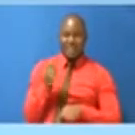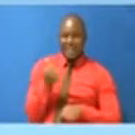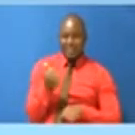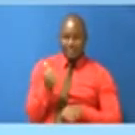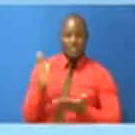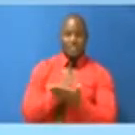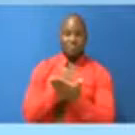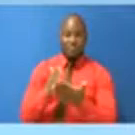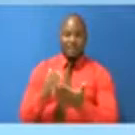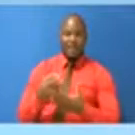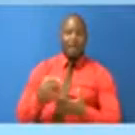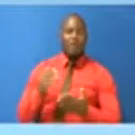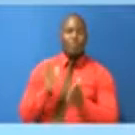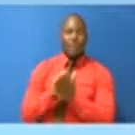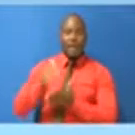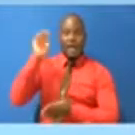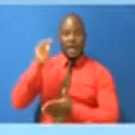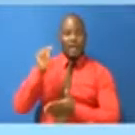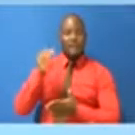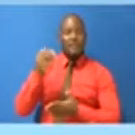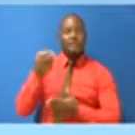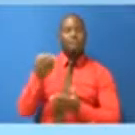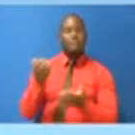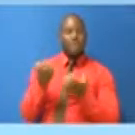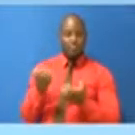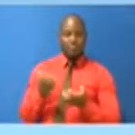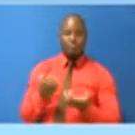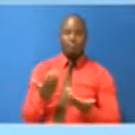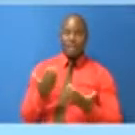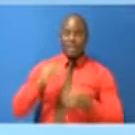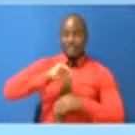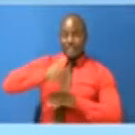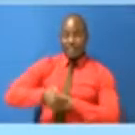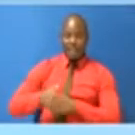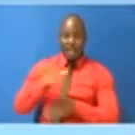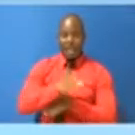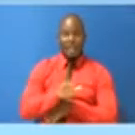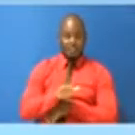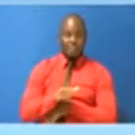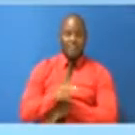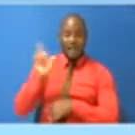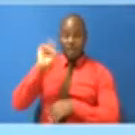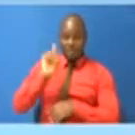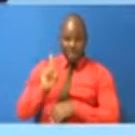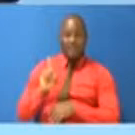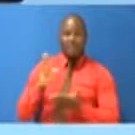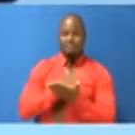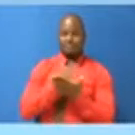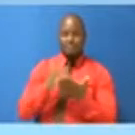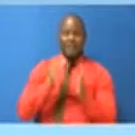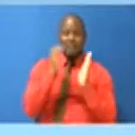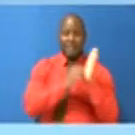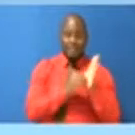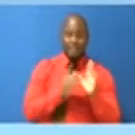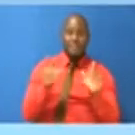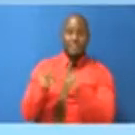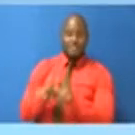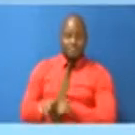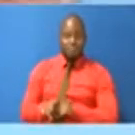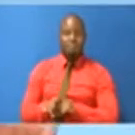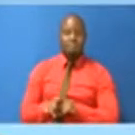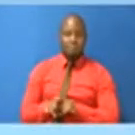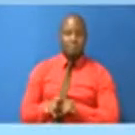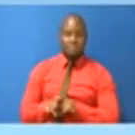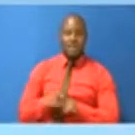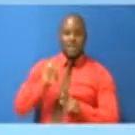supply for very high demand and the numbers are what it is the metropolitan area because nairobi even supplies machaco's the